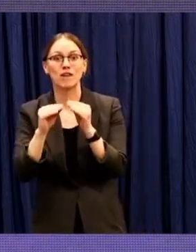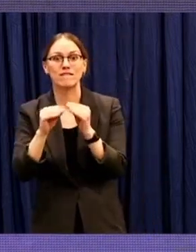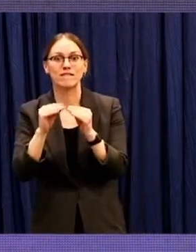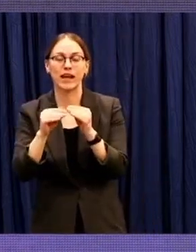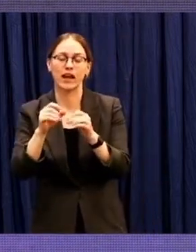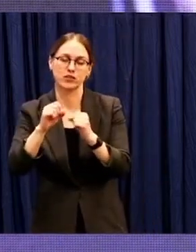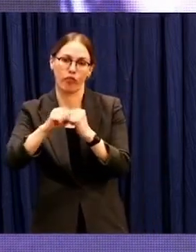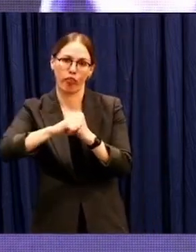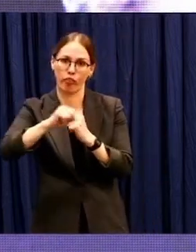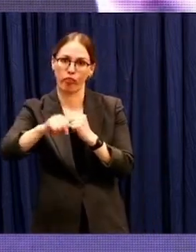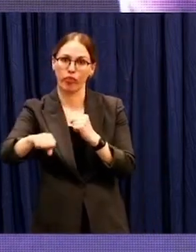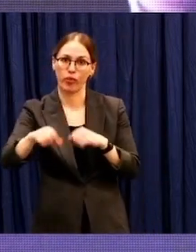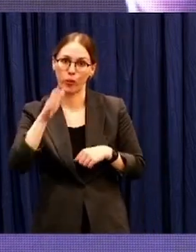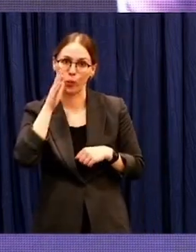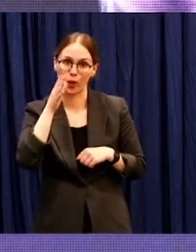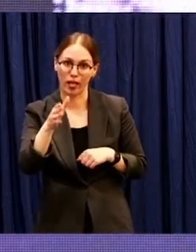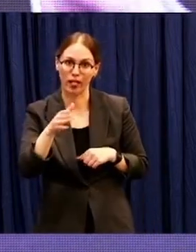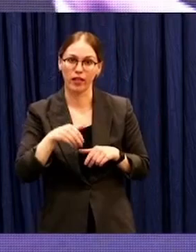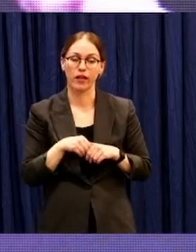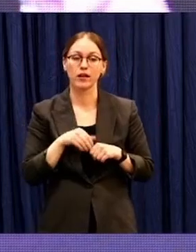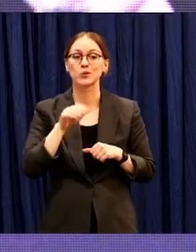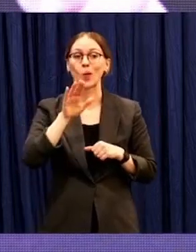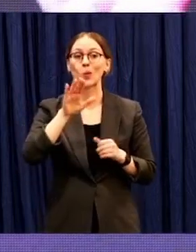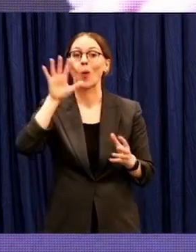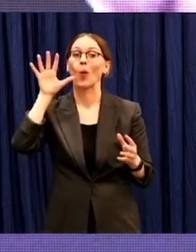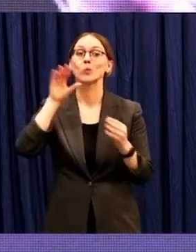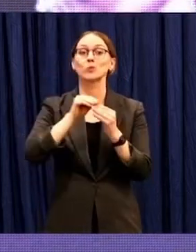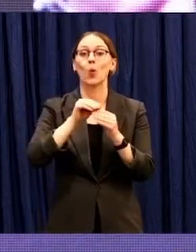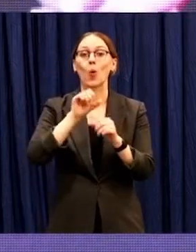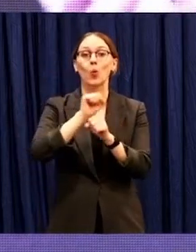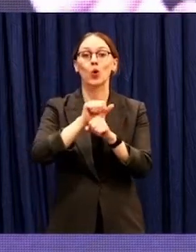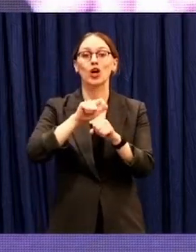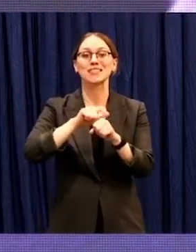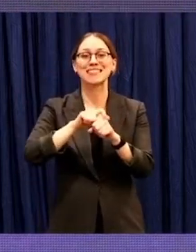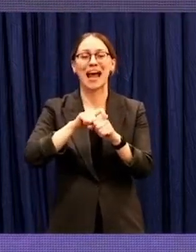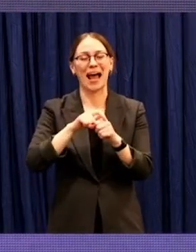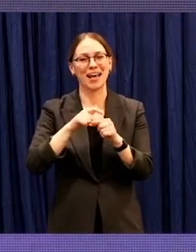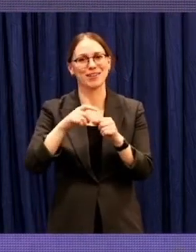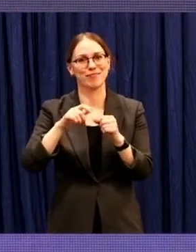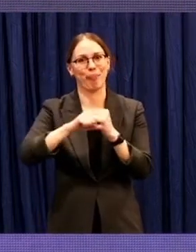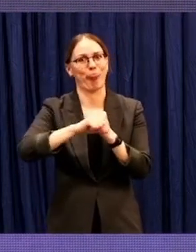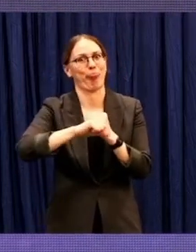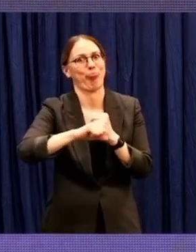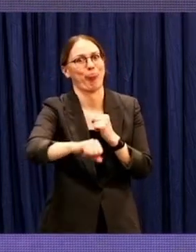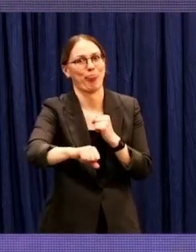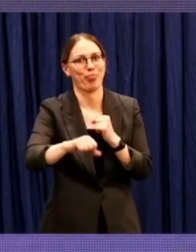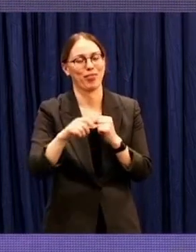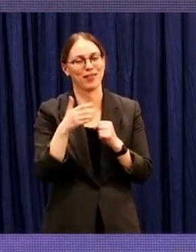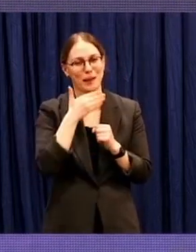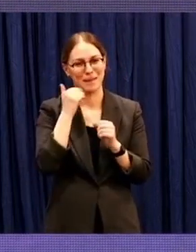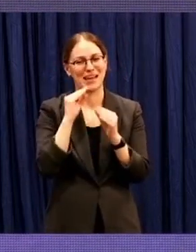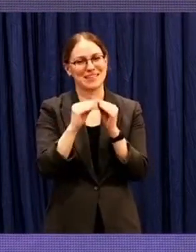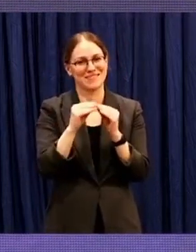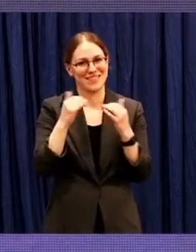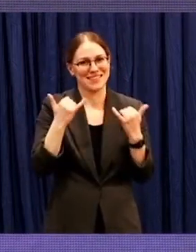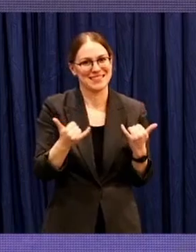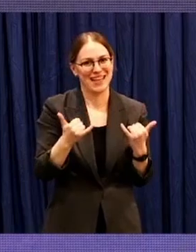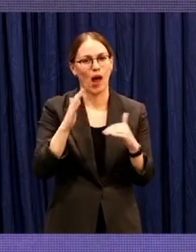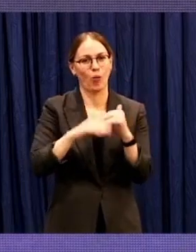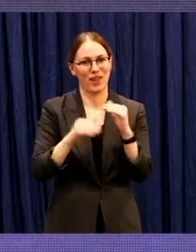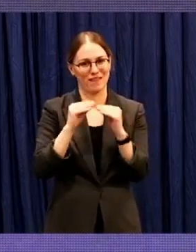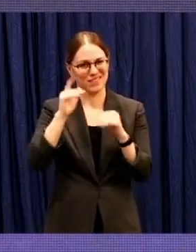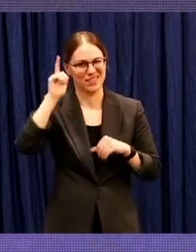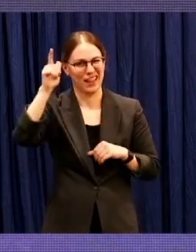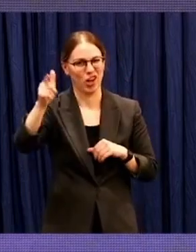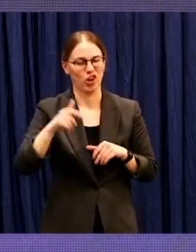And so that total work time might end up being much greater if something's built inaccessible first and then has to be remediated.